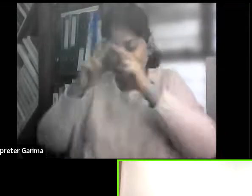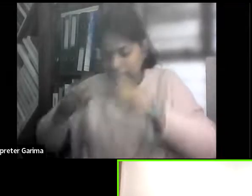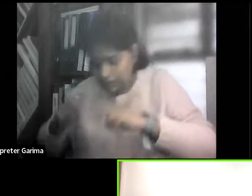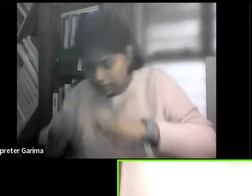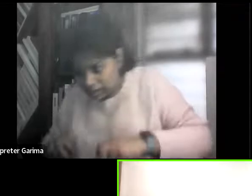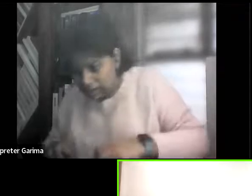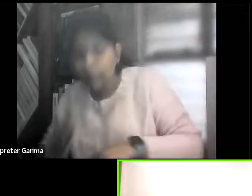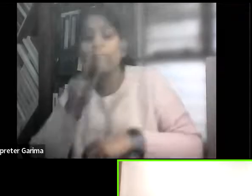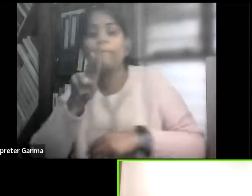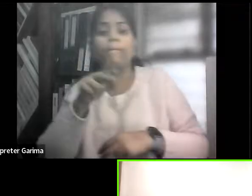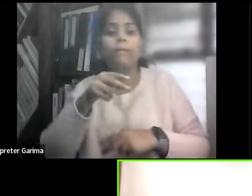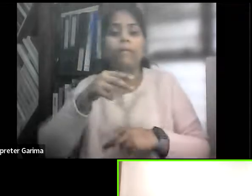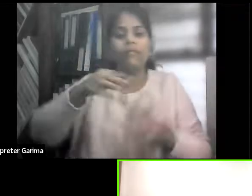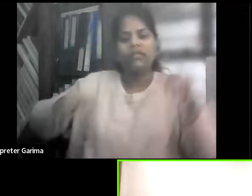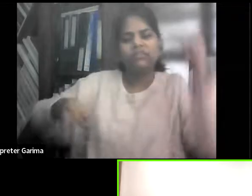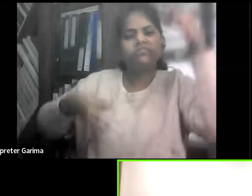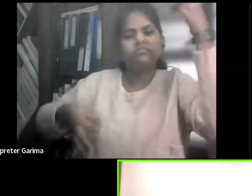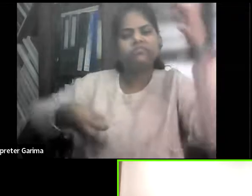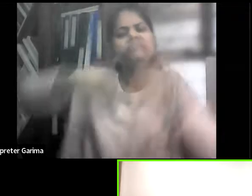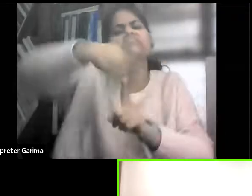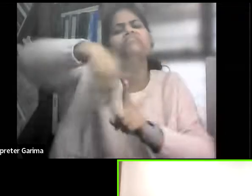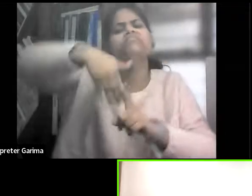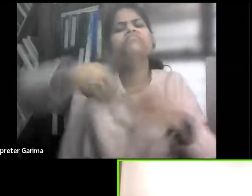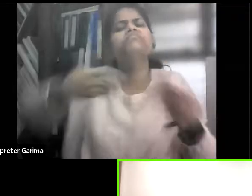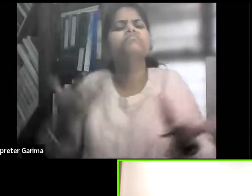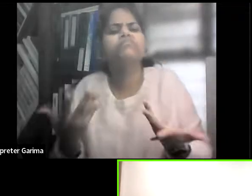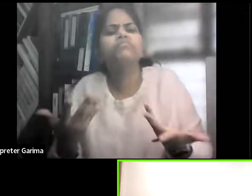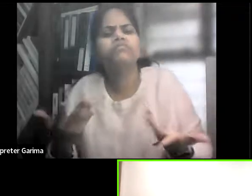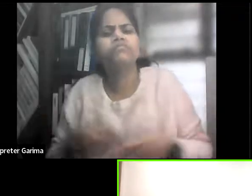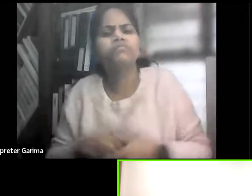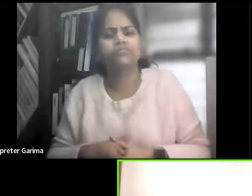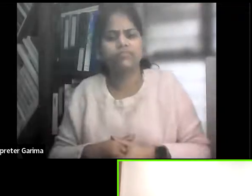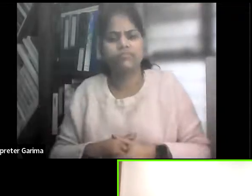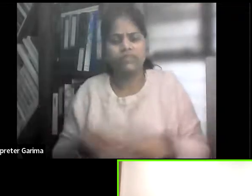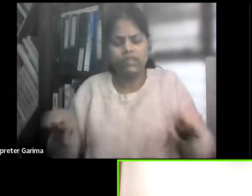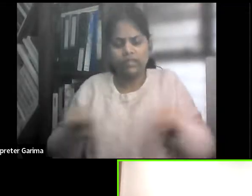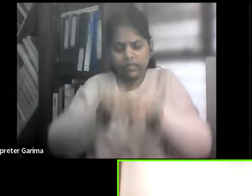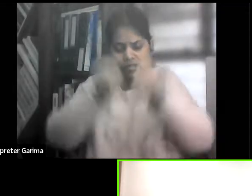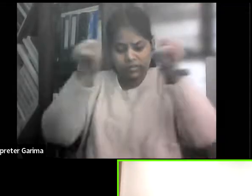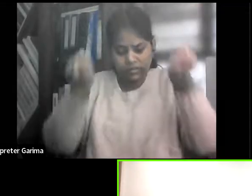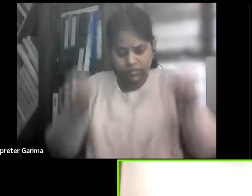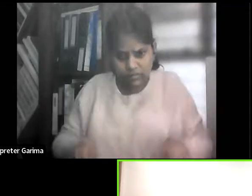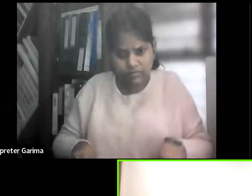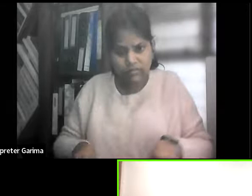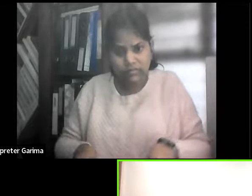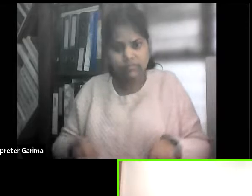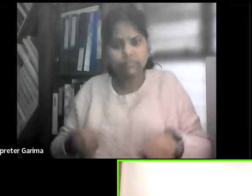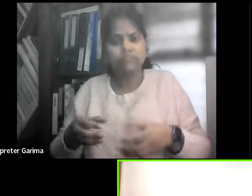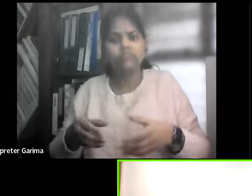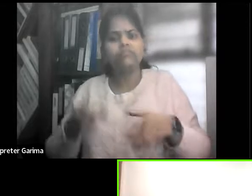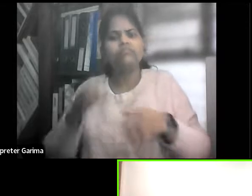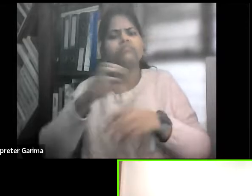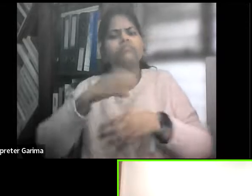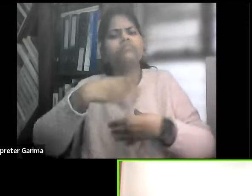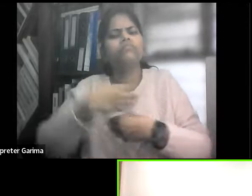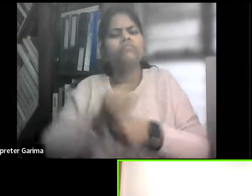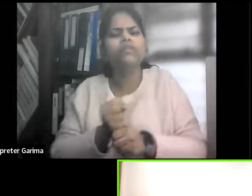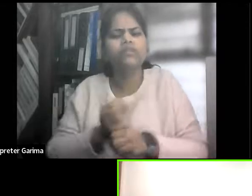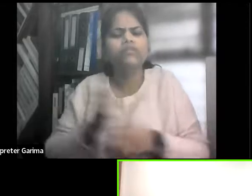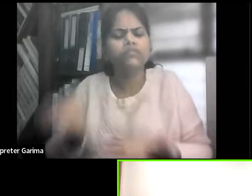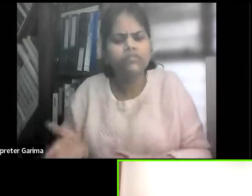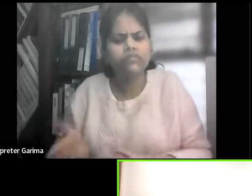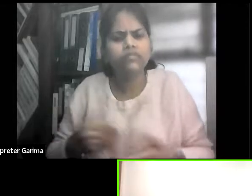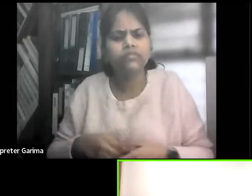performance. What happens consequently, as the work suggests, is a systematic construction of a ritualistic language, which survives through the process